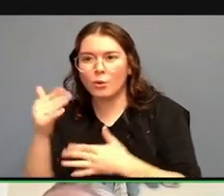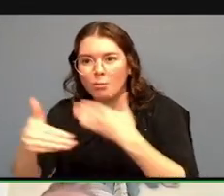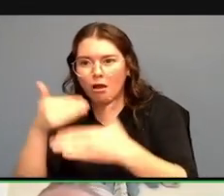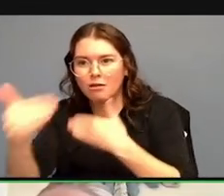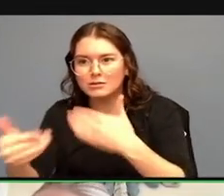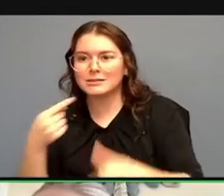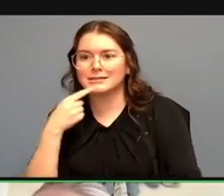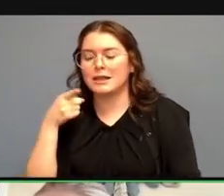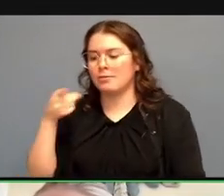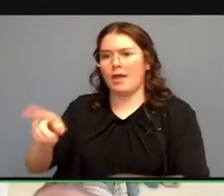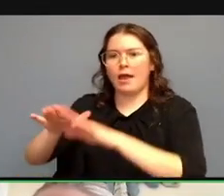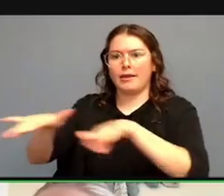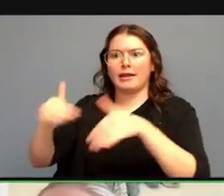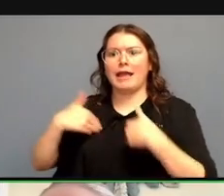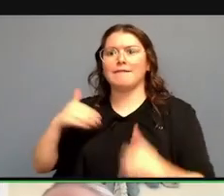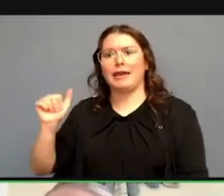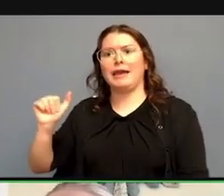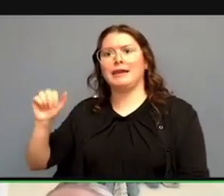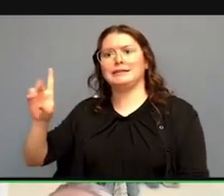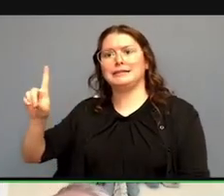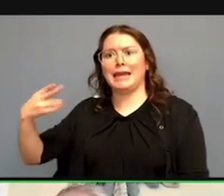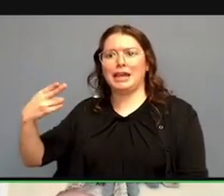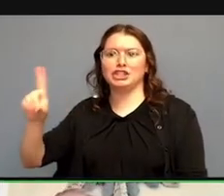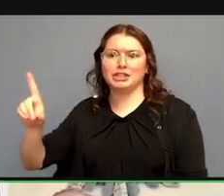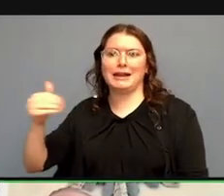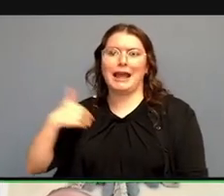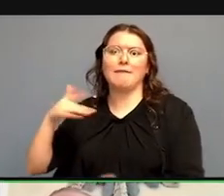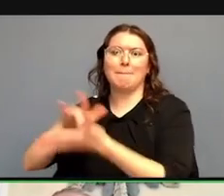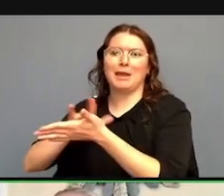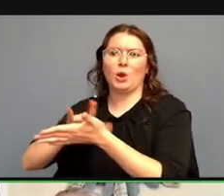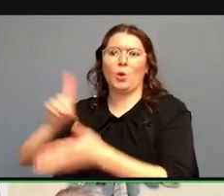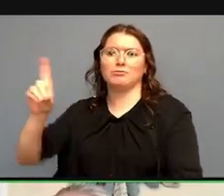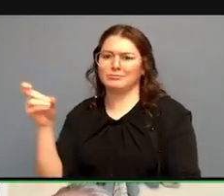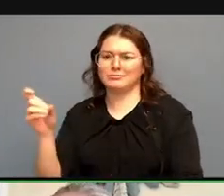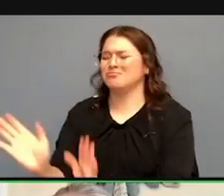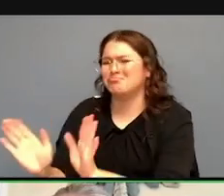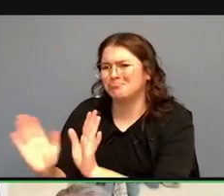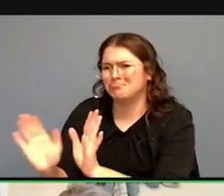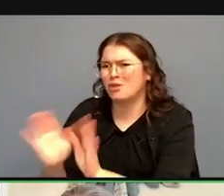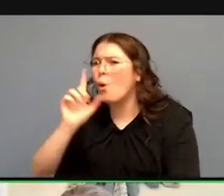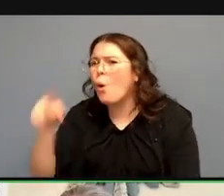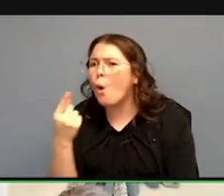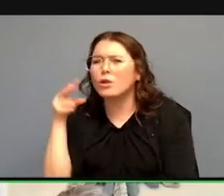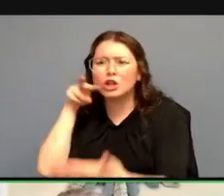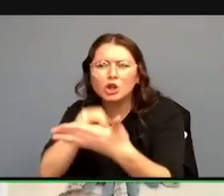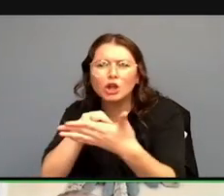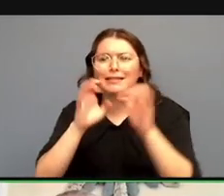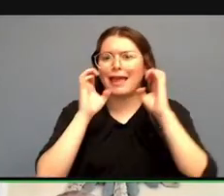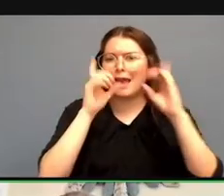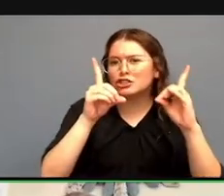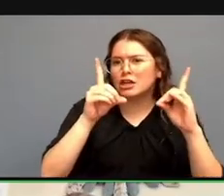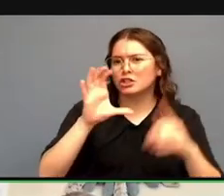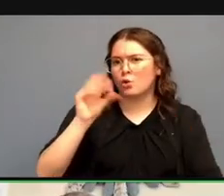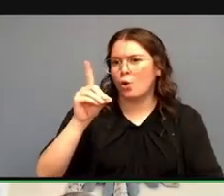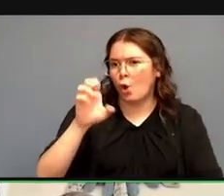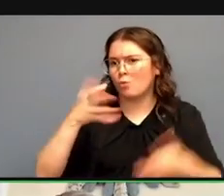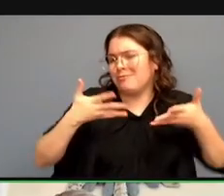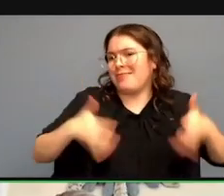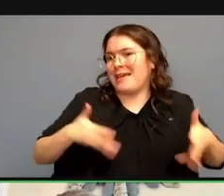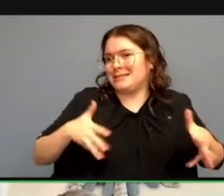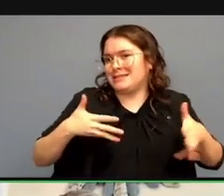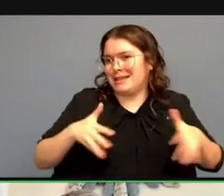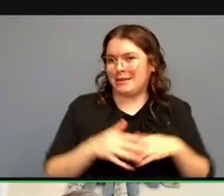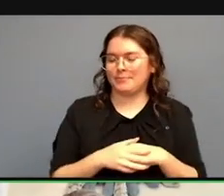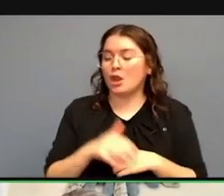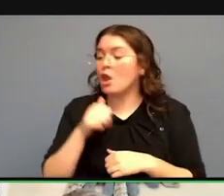Johnny has ADHD and have a medical diagnosis. They're only going to look at the educational code. They're not